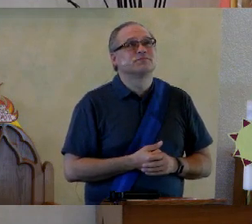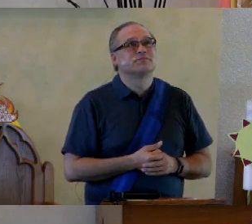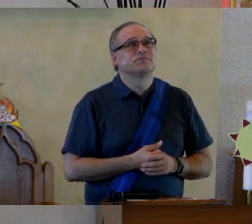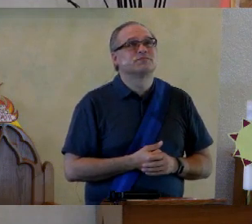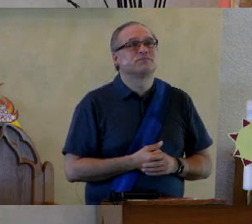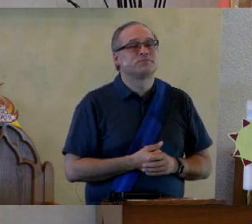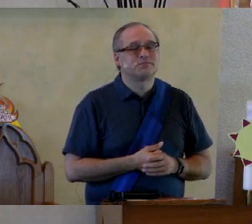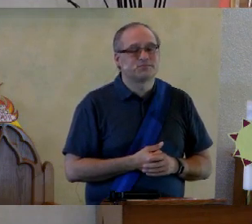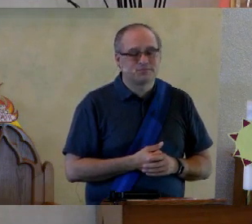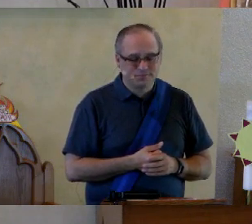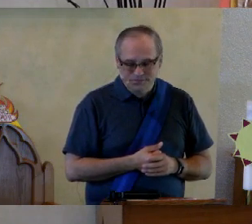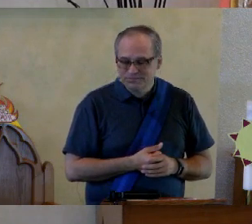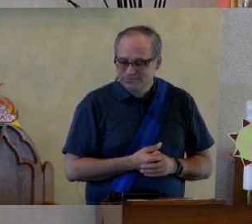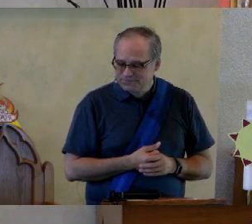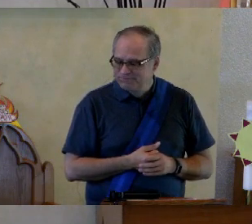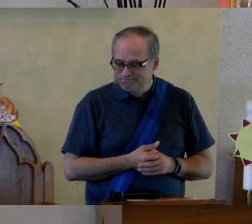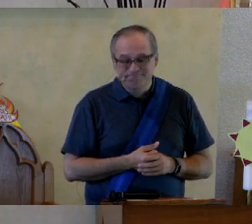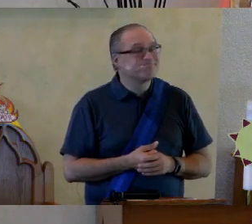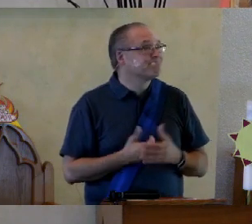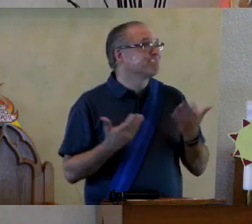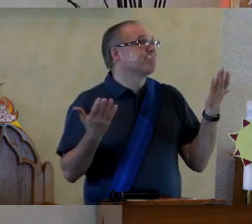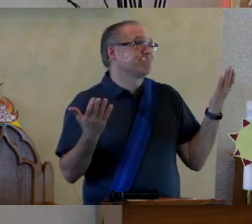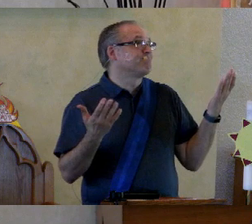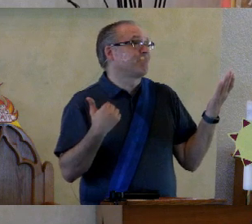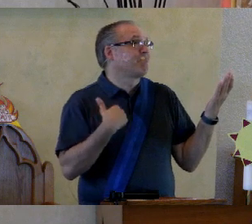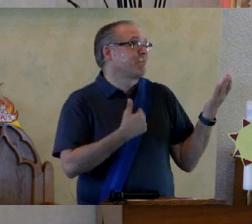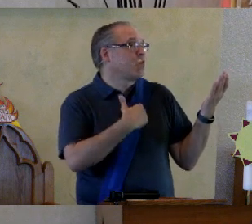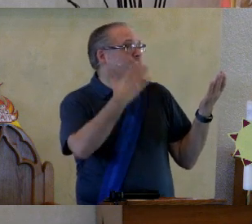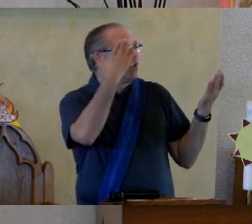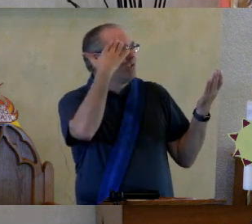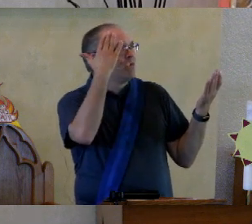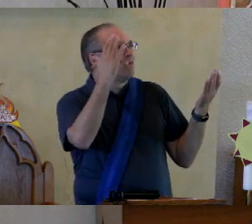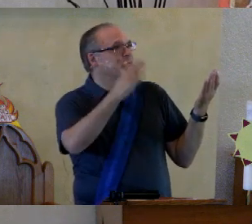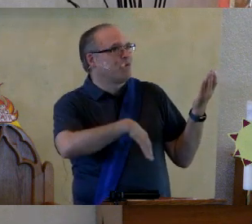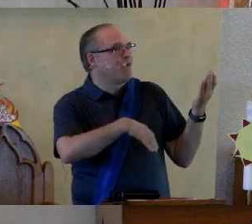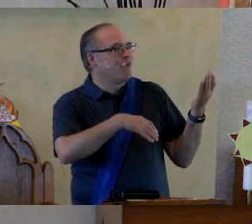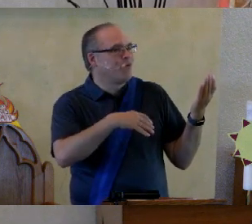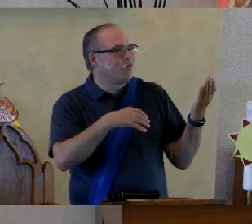We know that we cannot change things that we do not face.